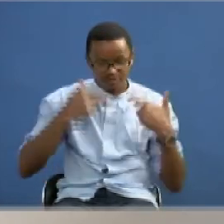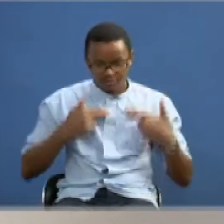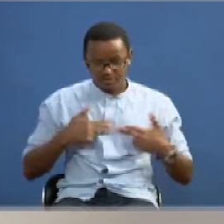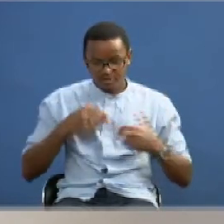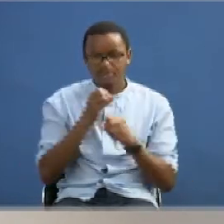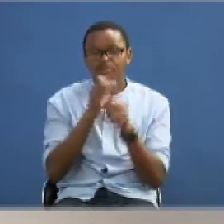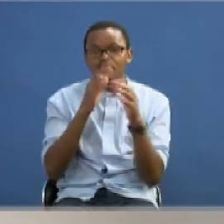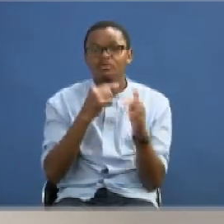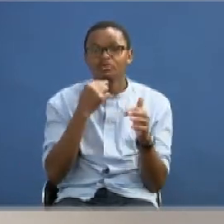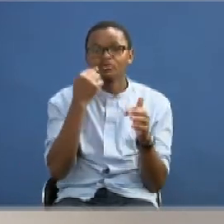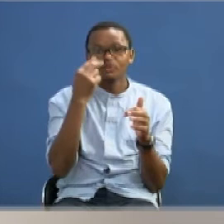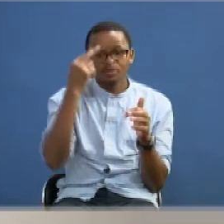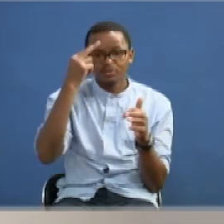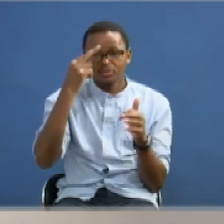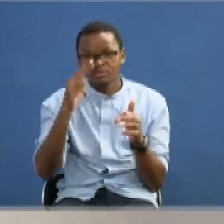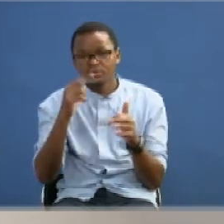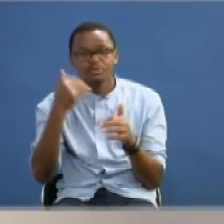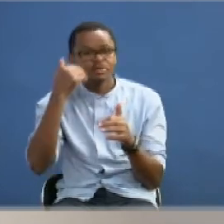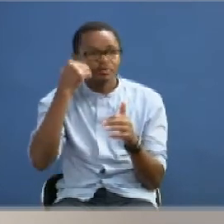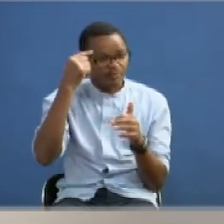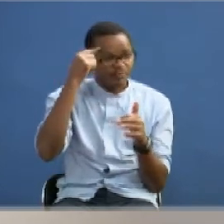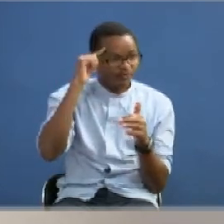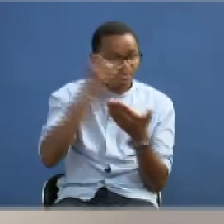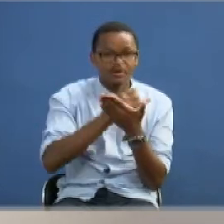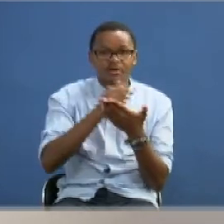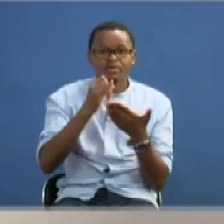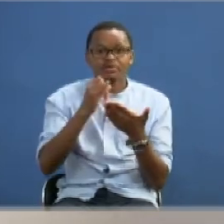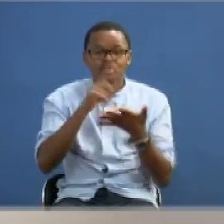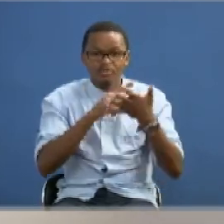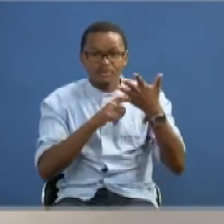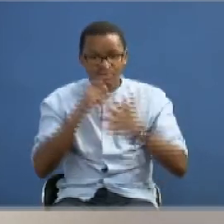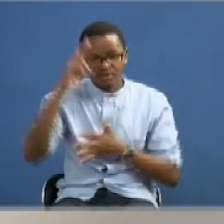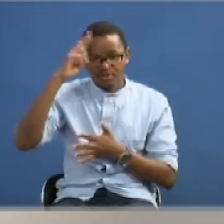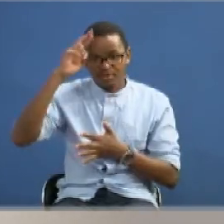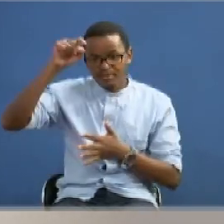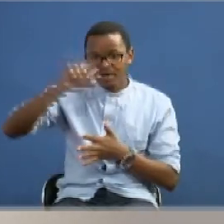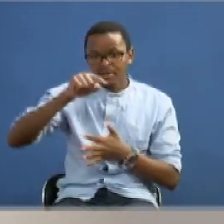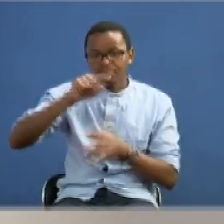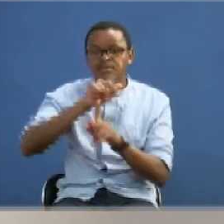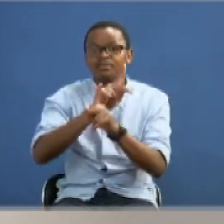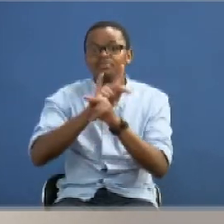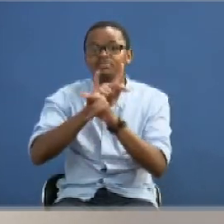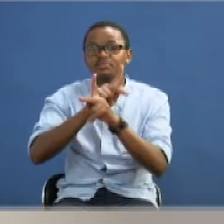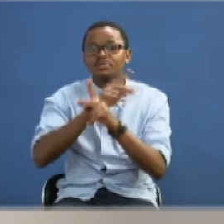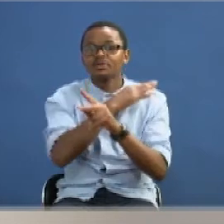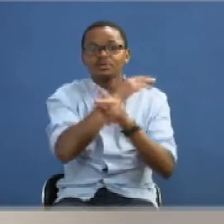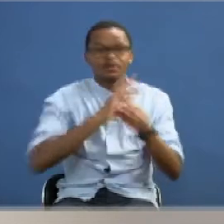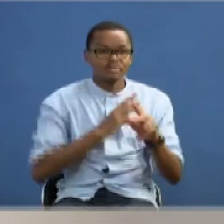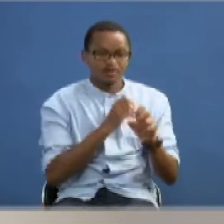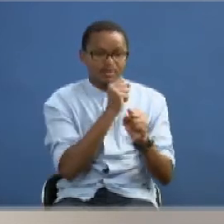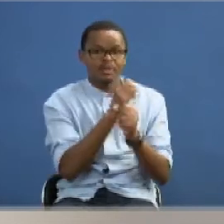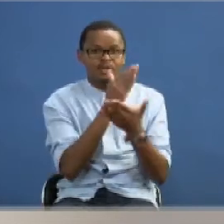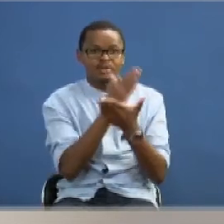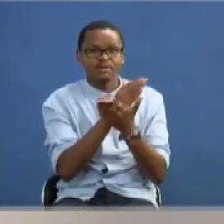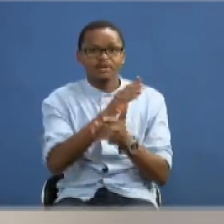healthcare worker who is seen patient, whether for cleaning or for whatever reason, must be protected. Mm-hmm. And we have ensured that